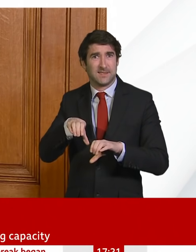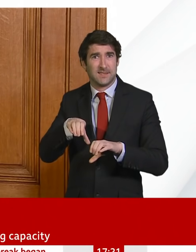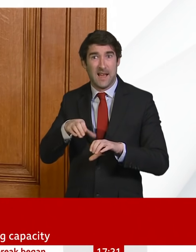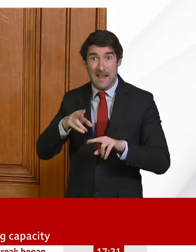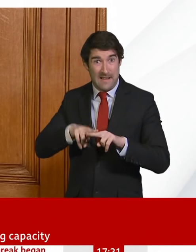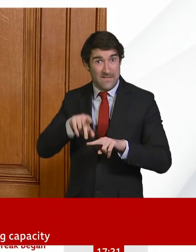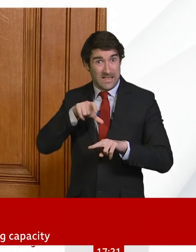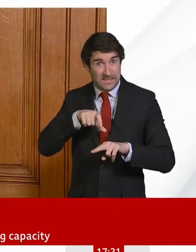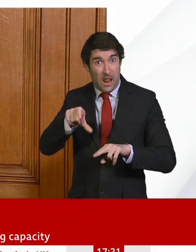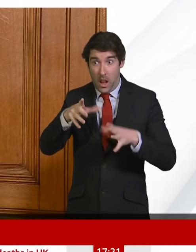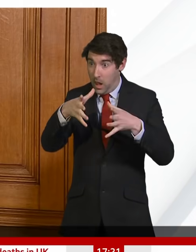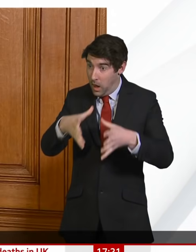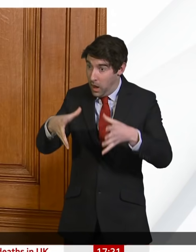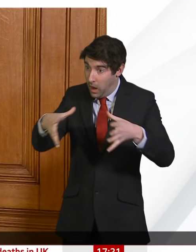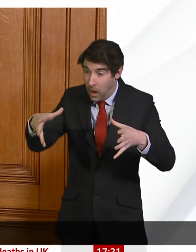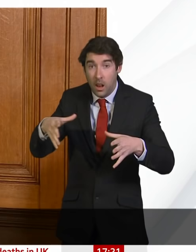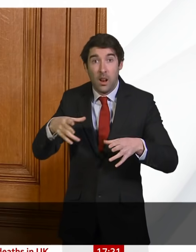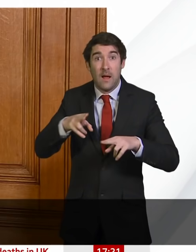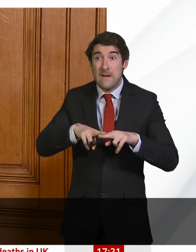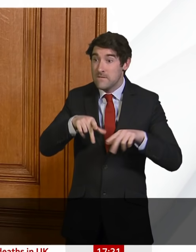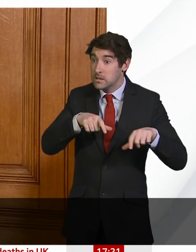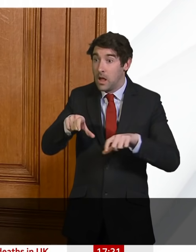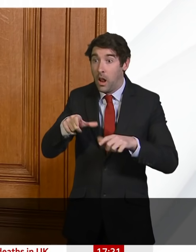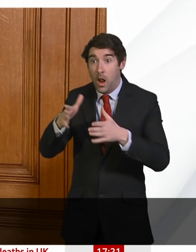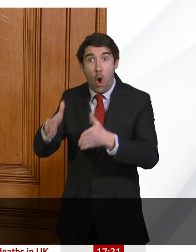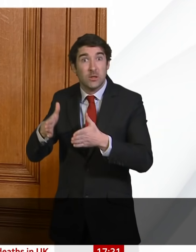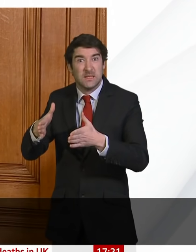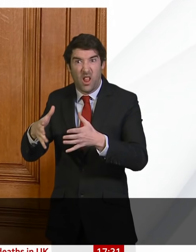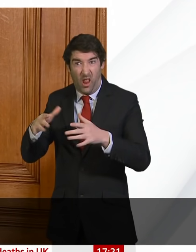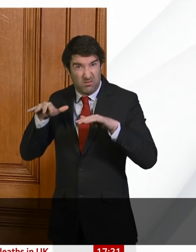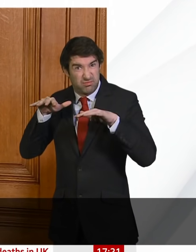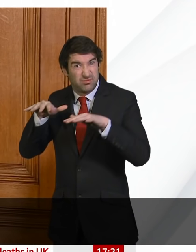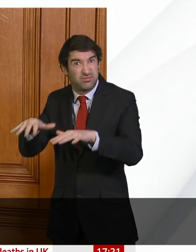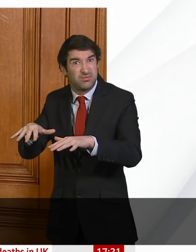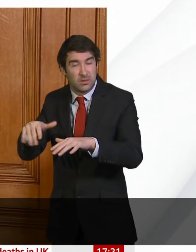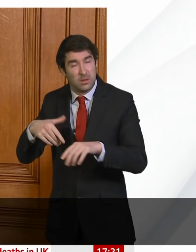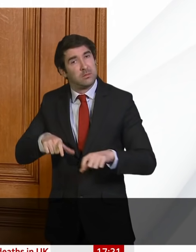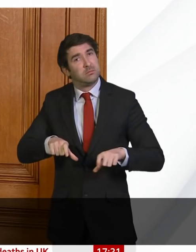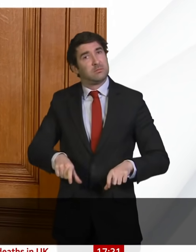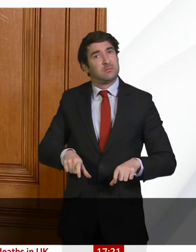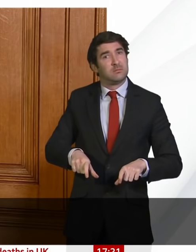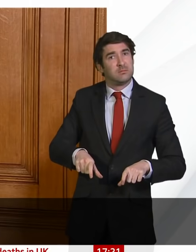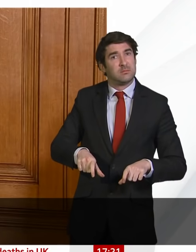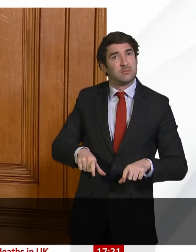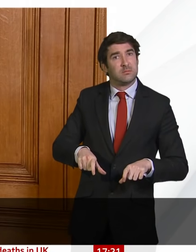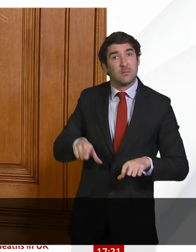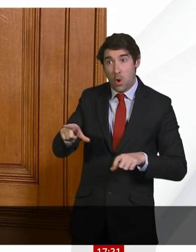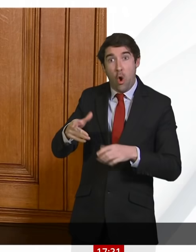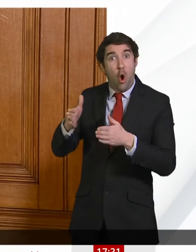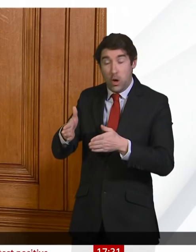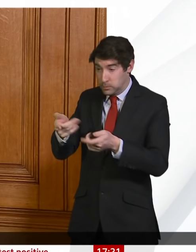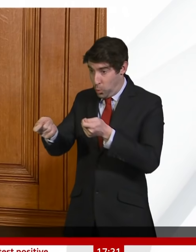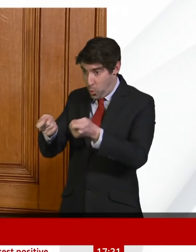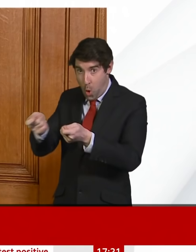want to make the right call at the right time on this. And it is something that we have to keep reviewing every week. And certainly we're